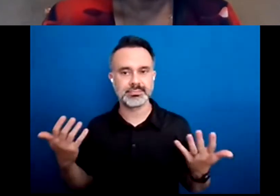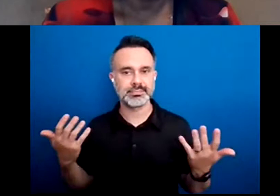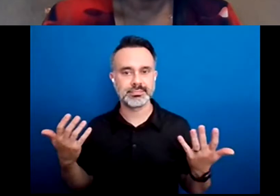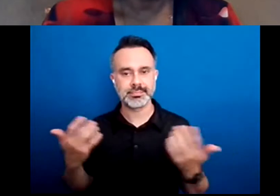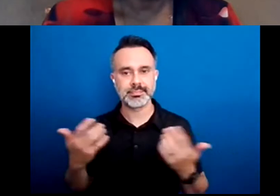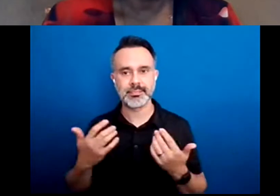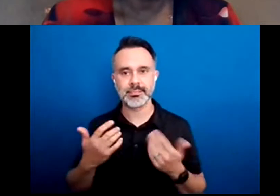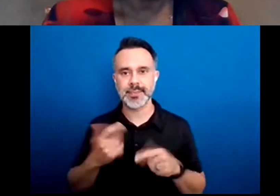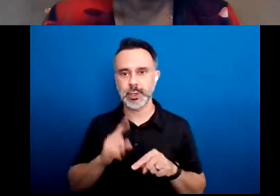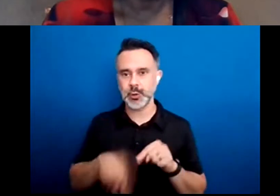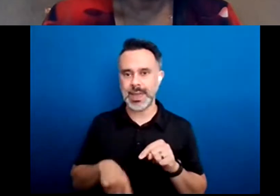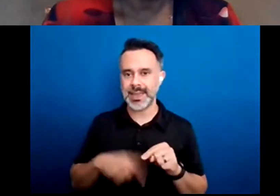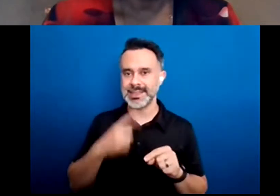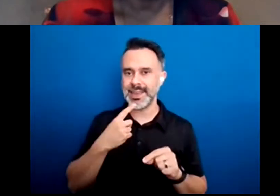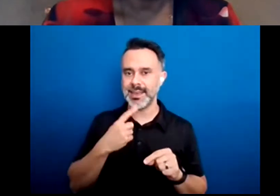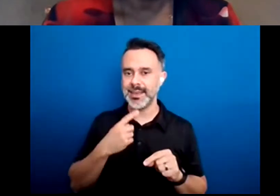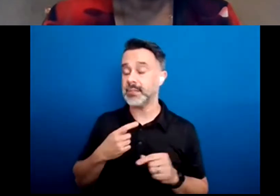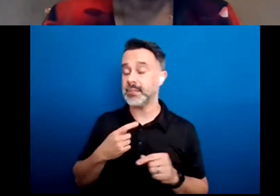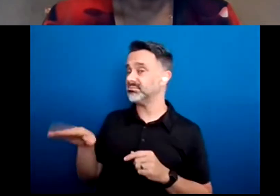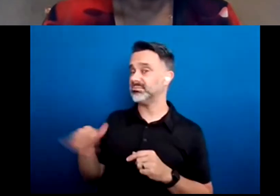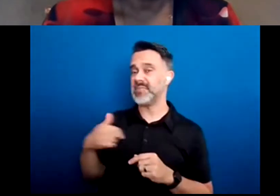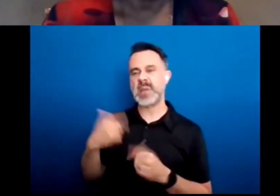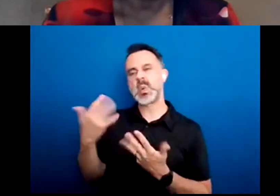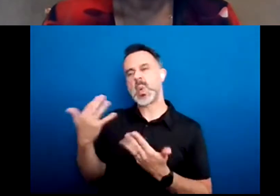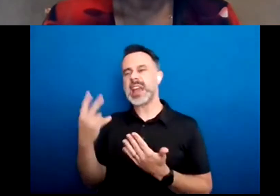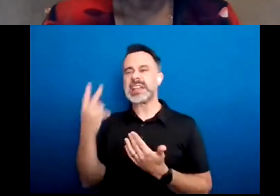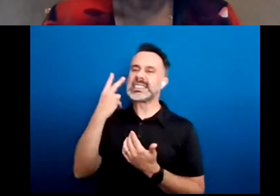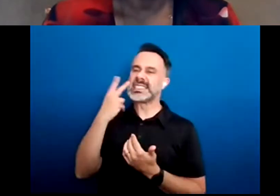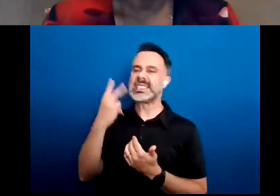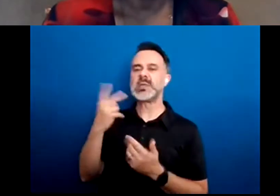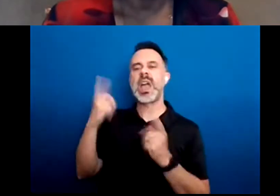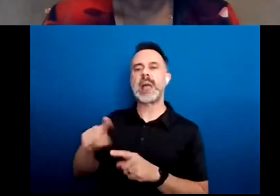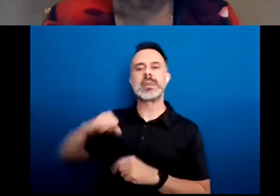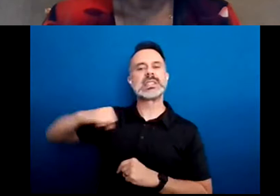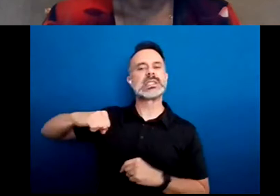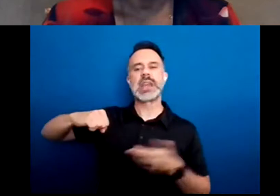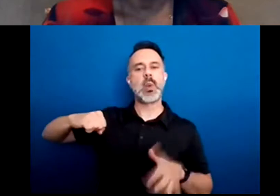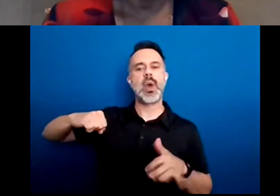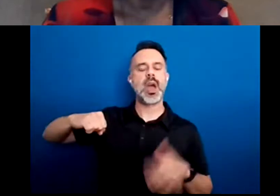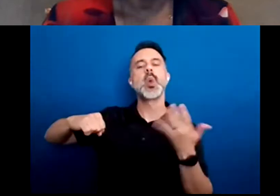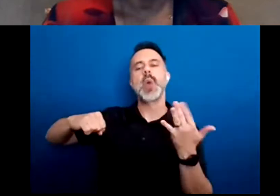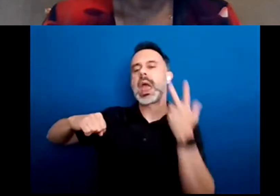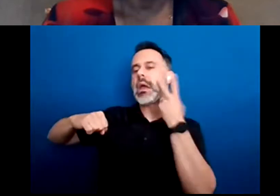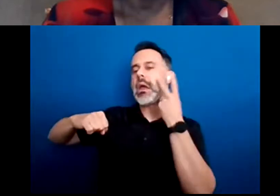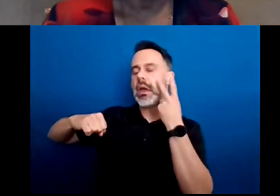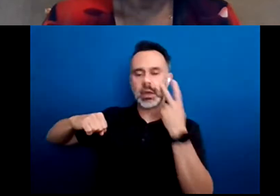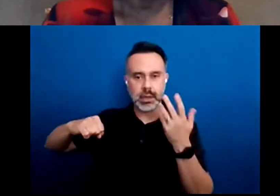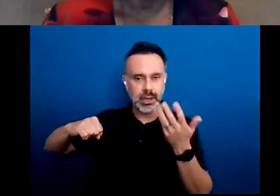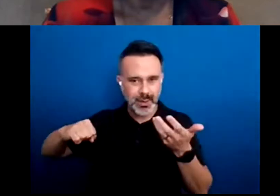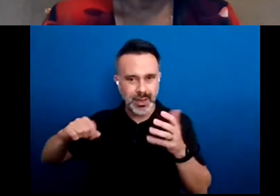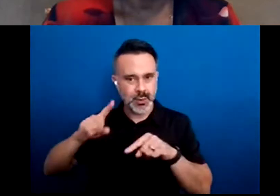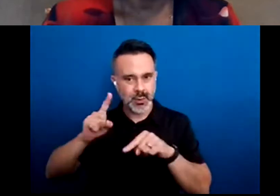can't really say, I'm just waiting to see what happens, because there have been so many vaccines